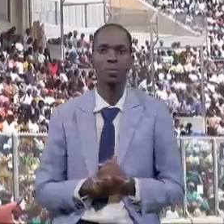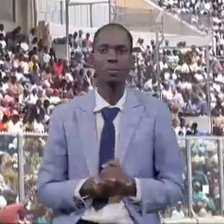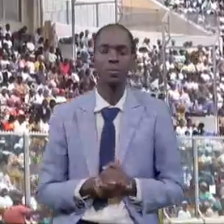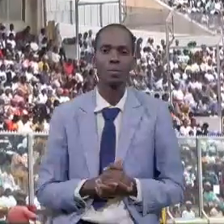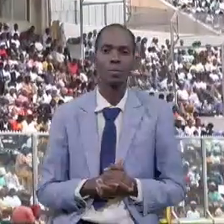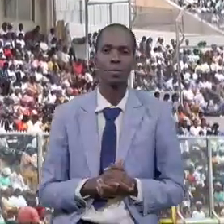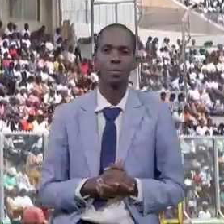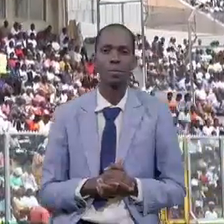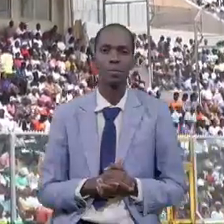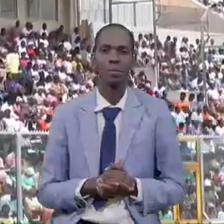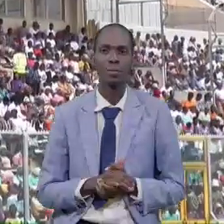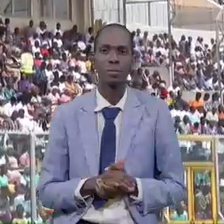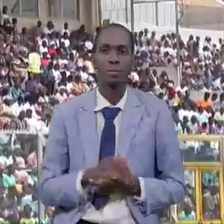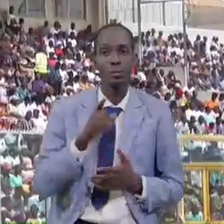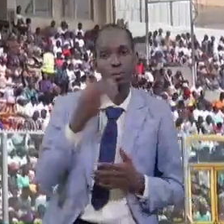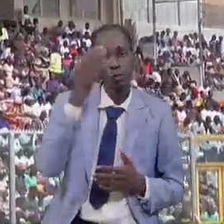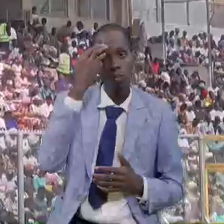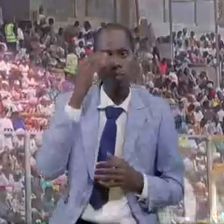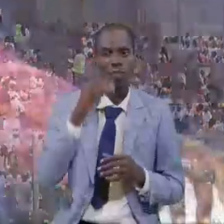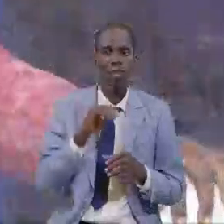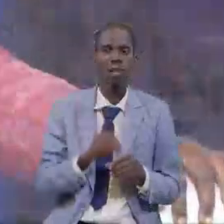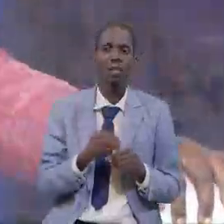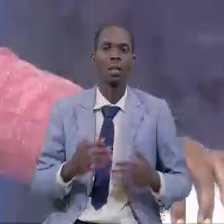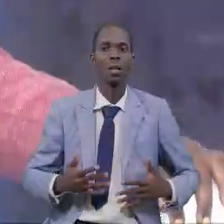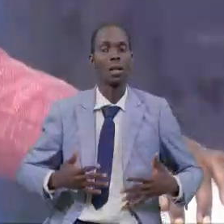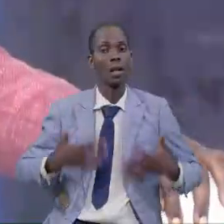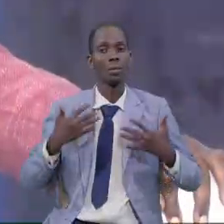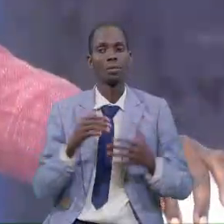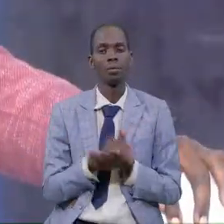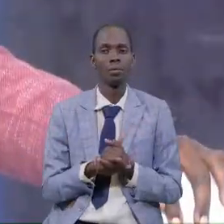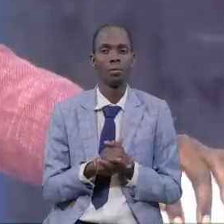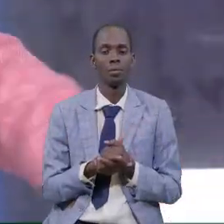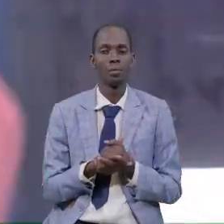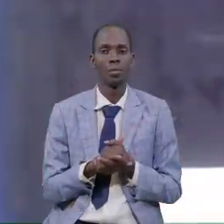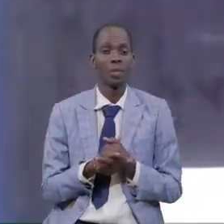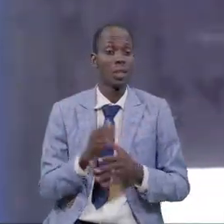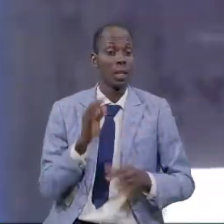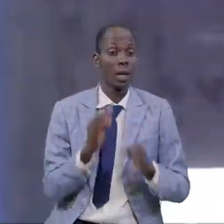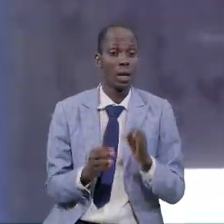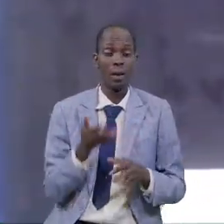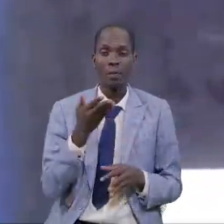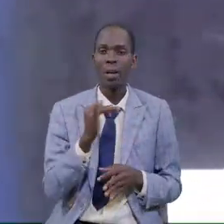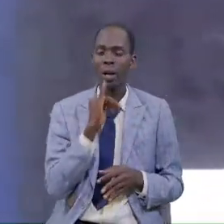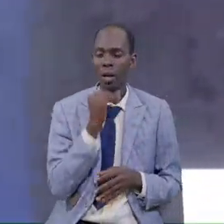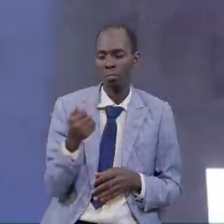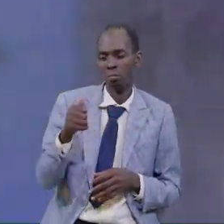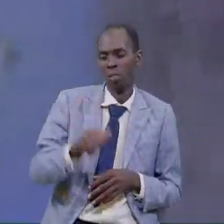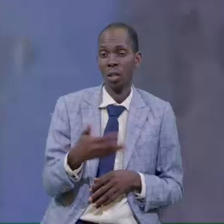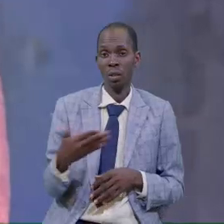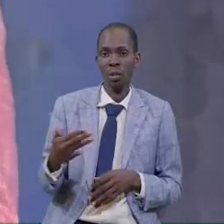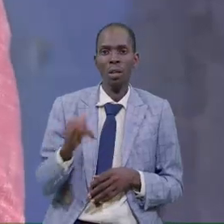You know, in life, if there's anything, I learned to